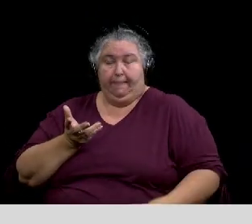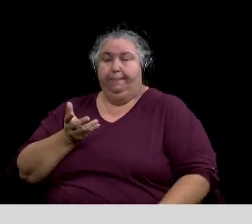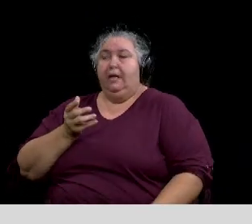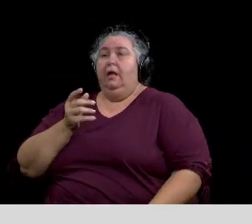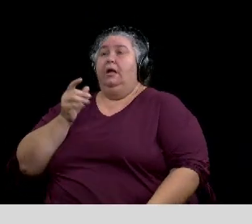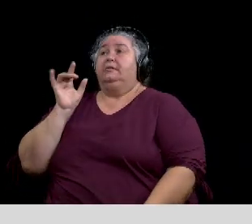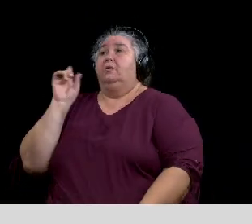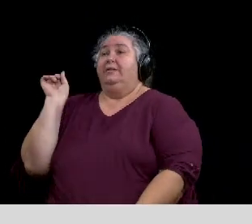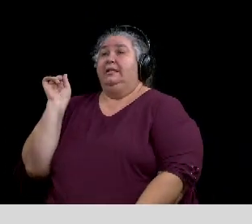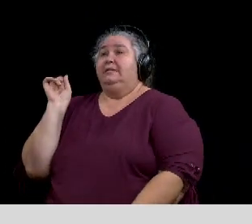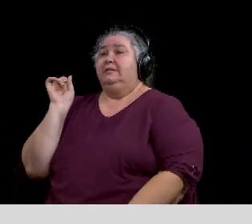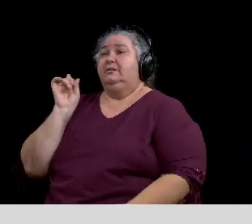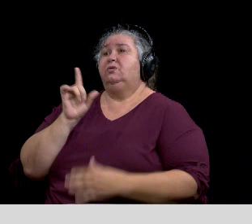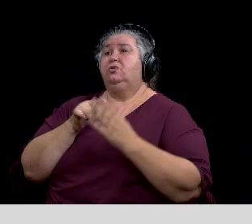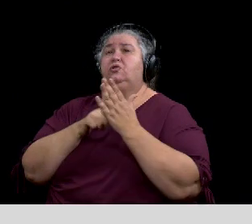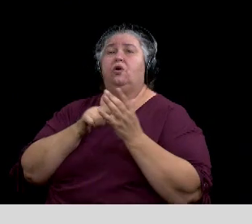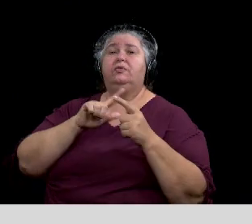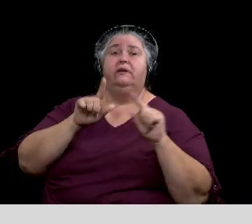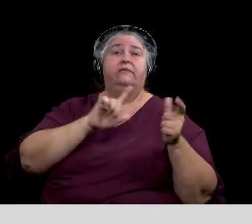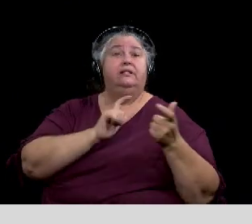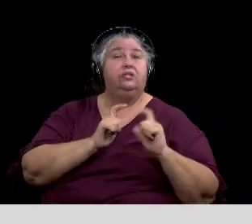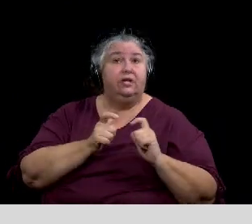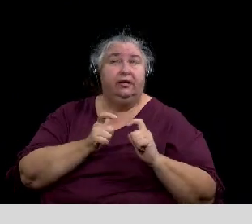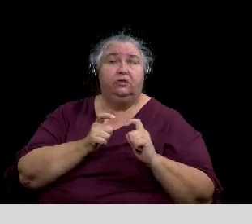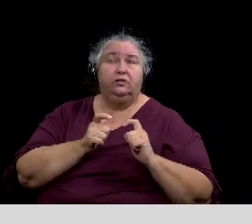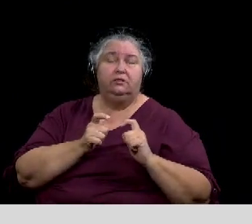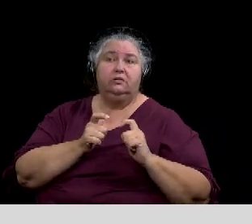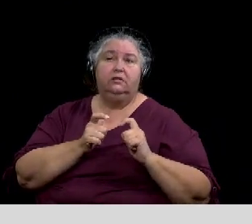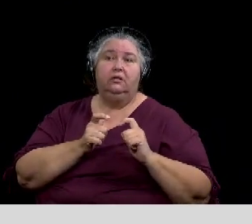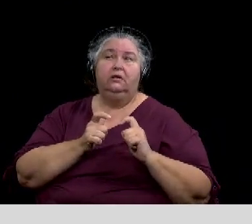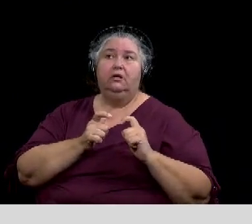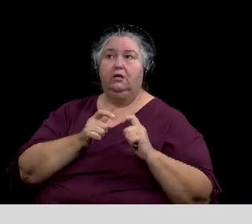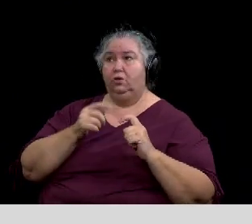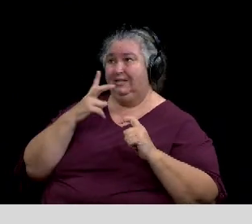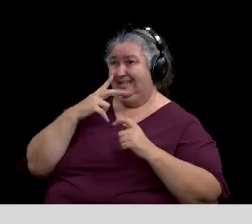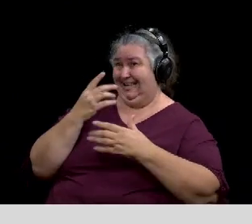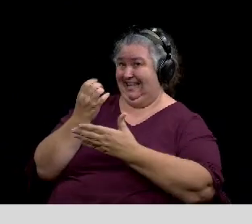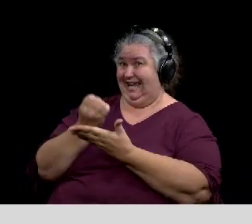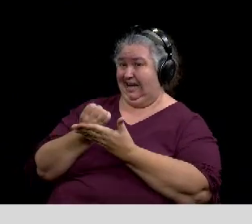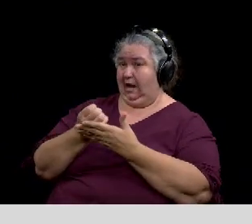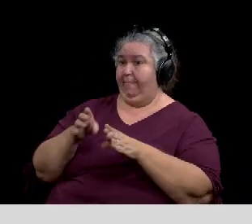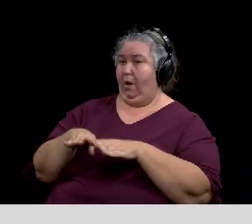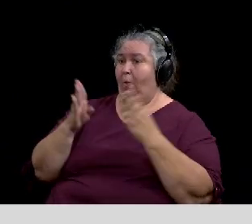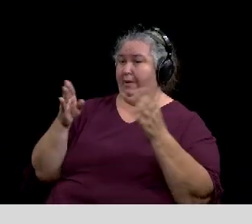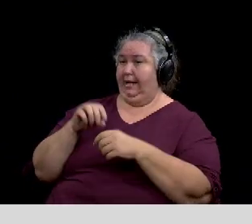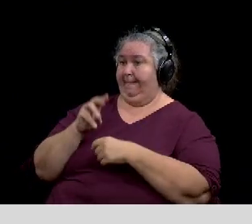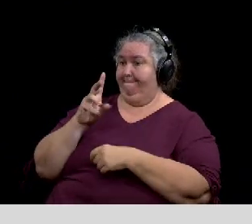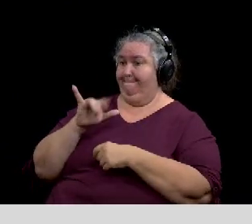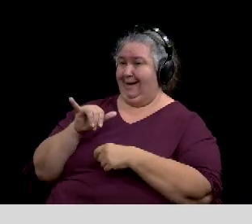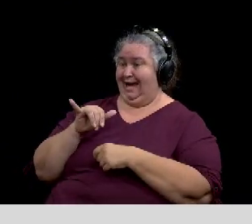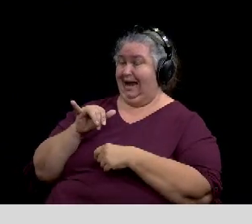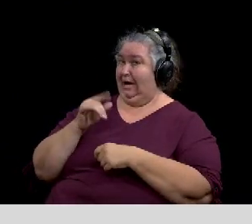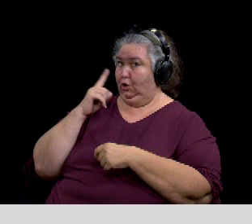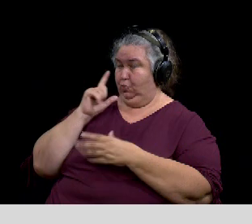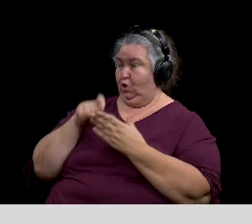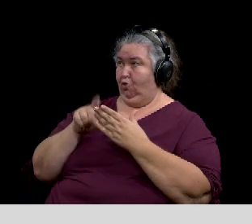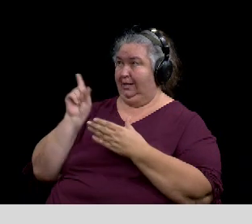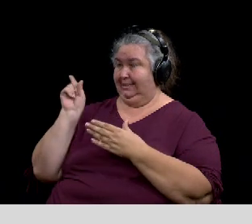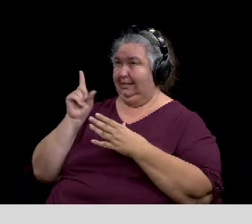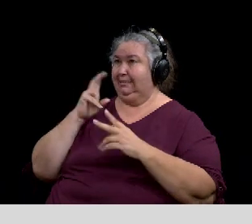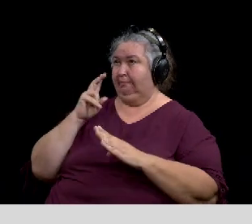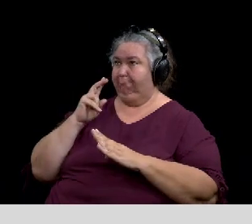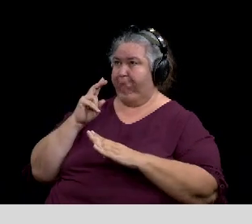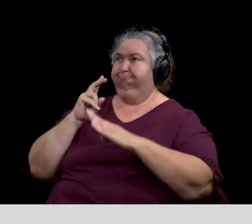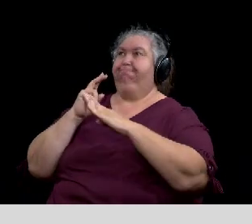we've seen changes in the line when we had economic reopening in May, which led to a climb in